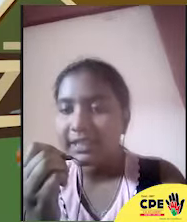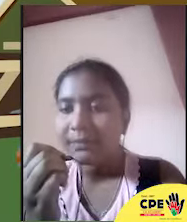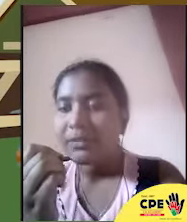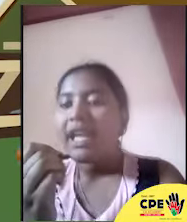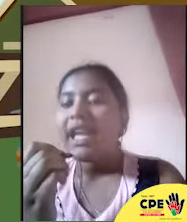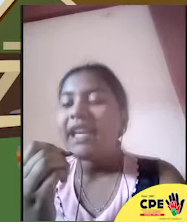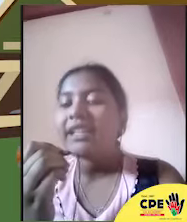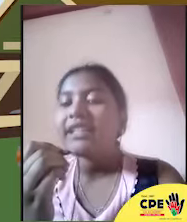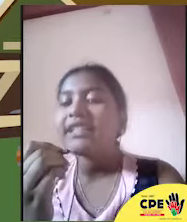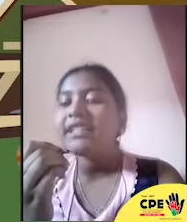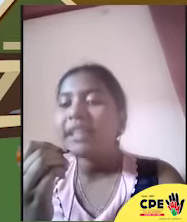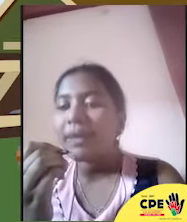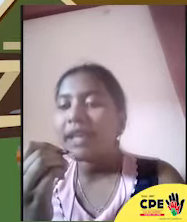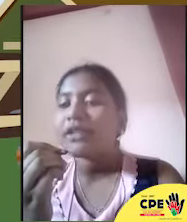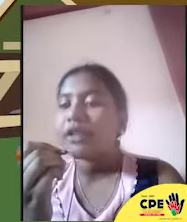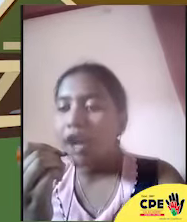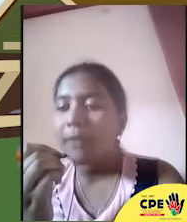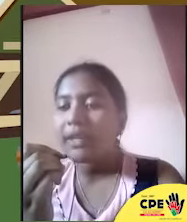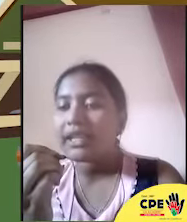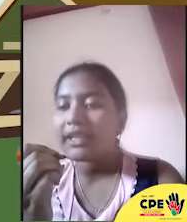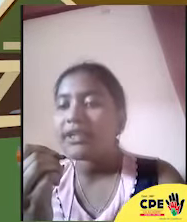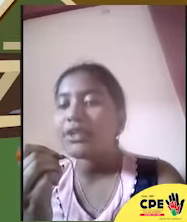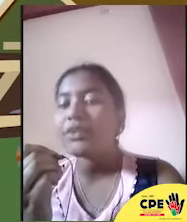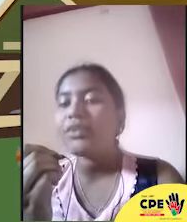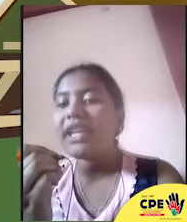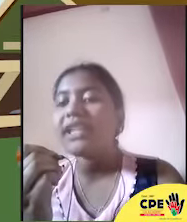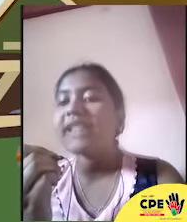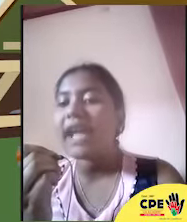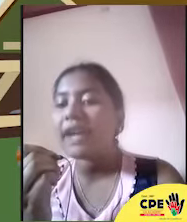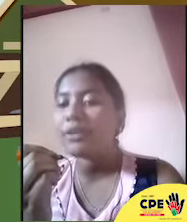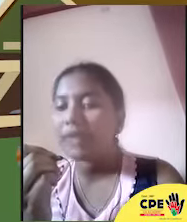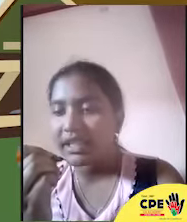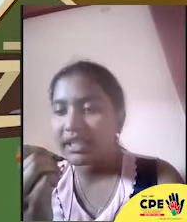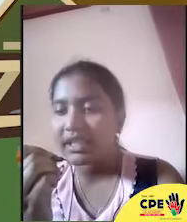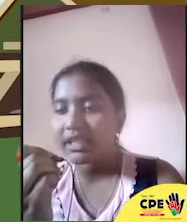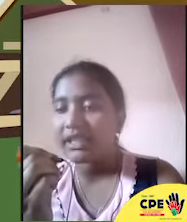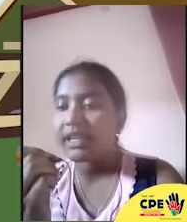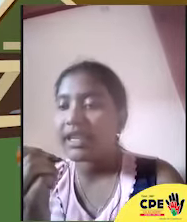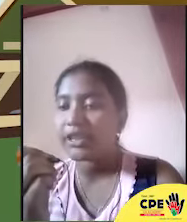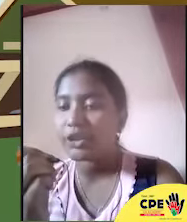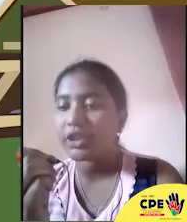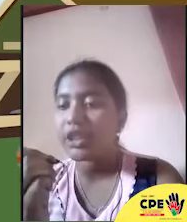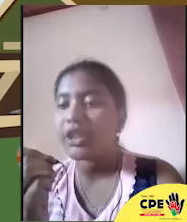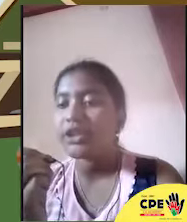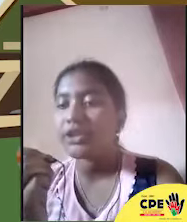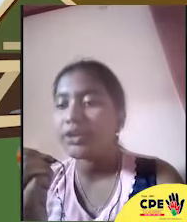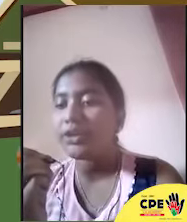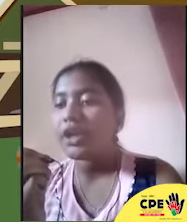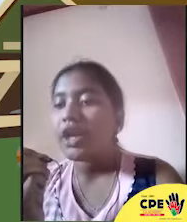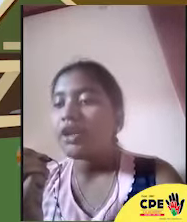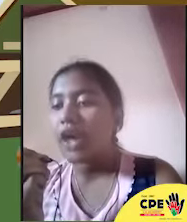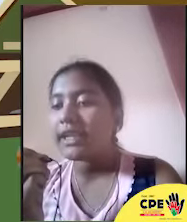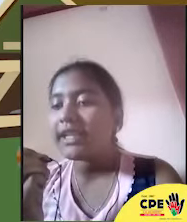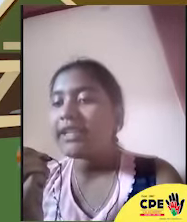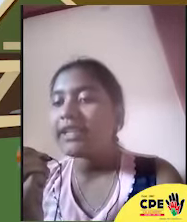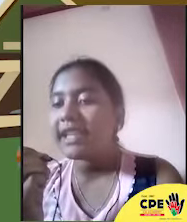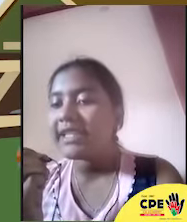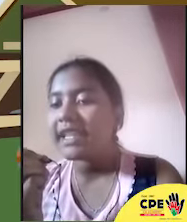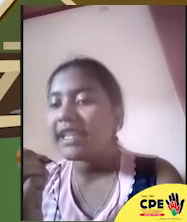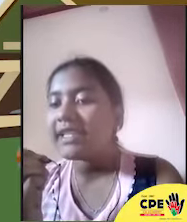industries. Agriculture supplies raw materials to various agro based industries like sugar, jute,